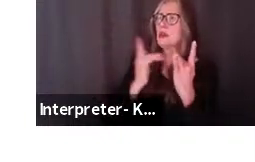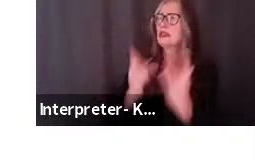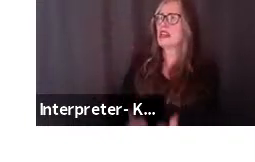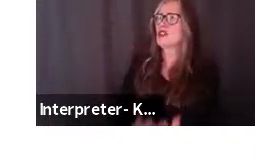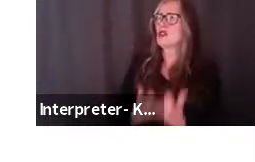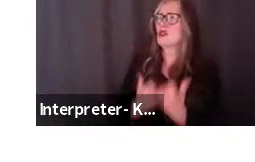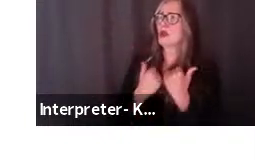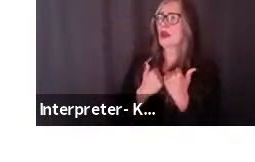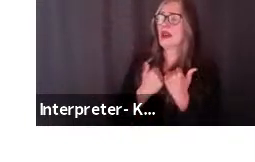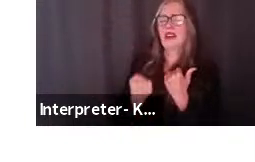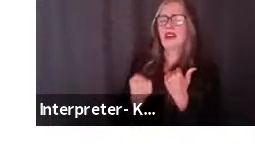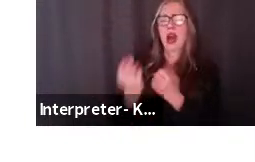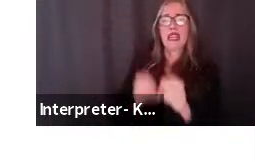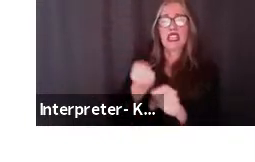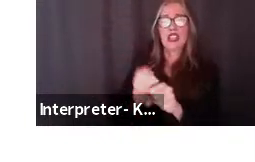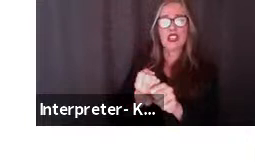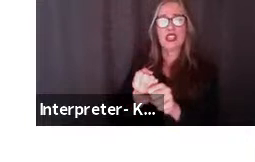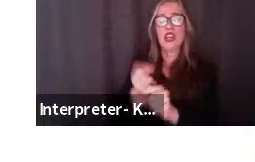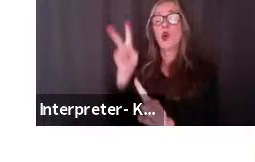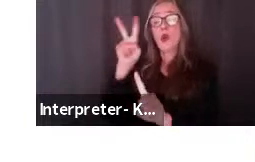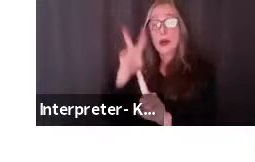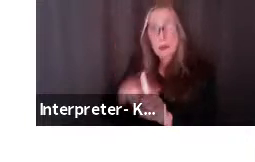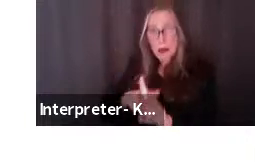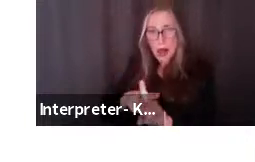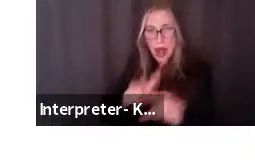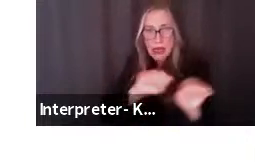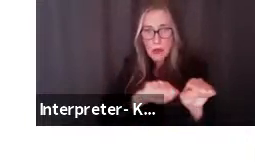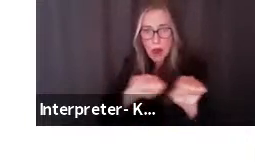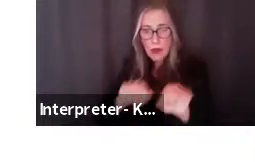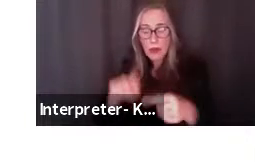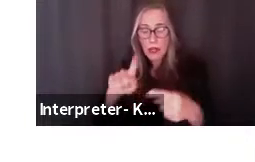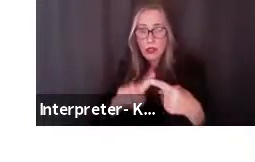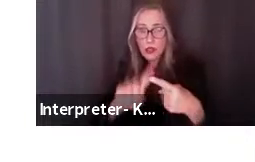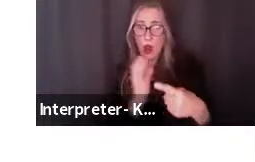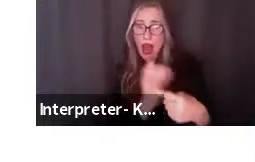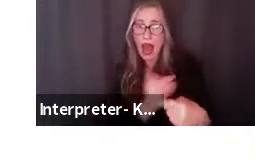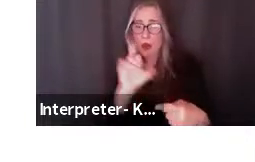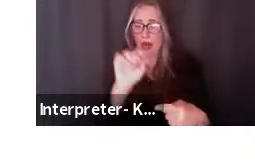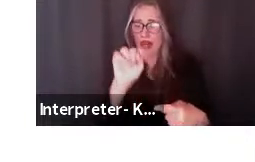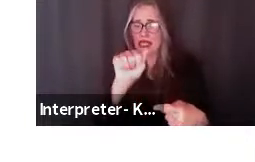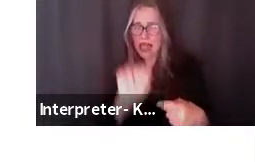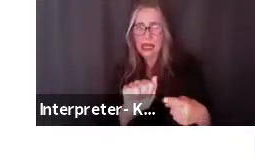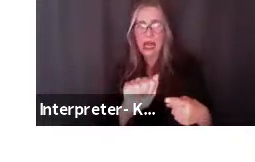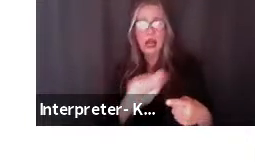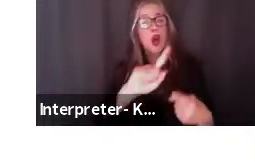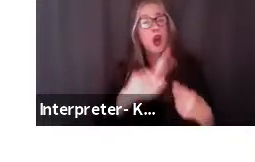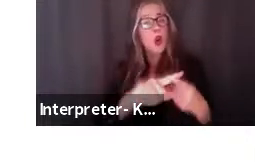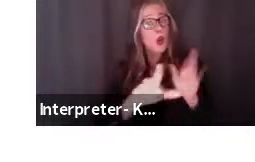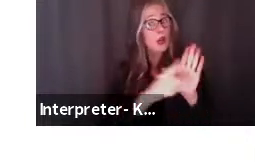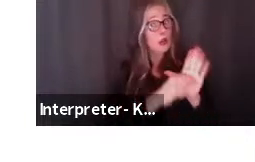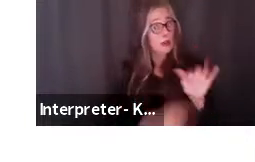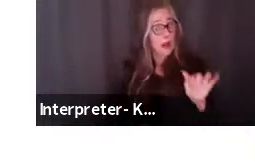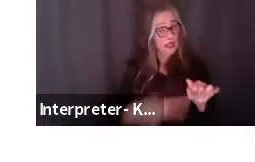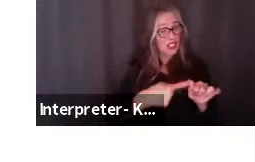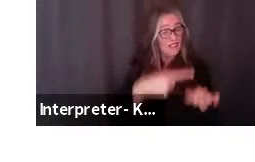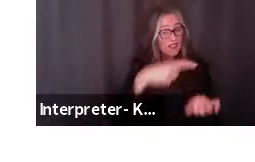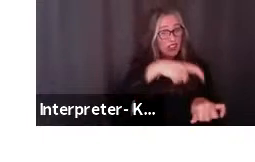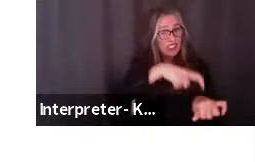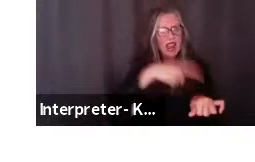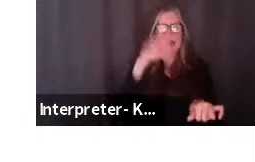applied those probabilities to our data set and originally when we published this analysis we estimated that there were